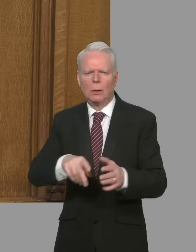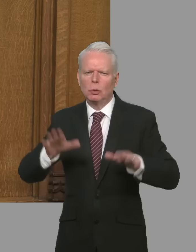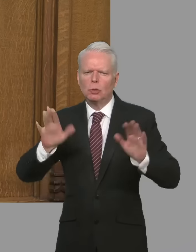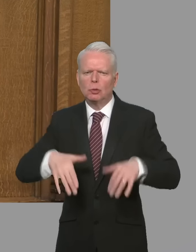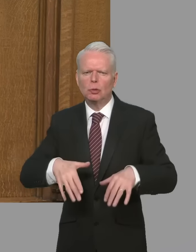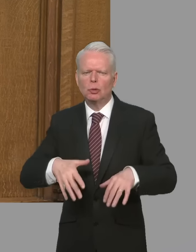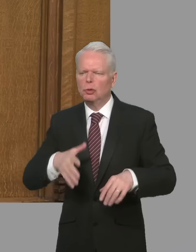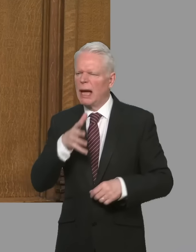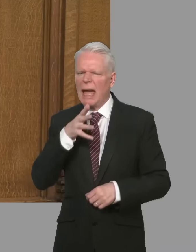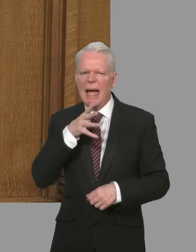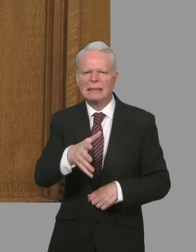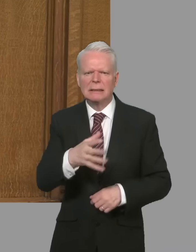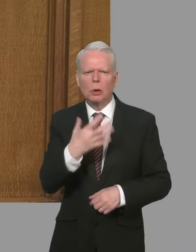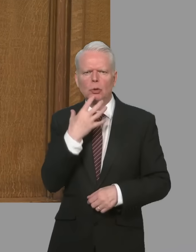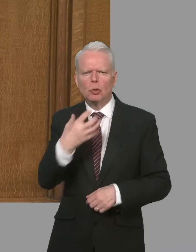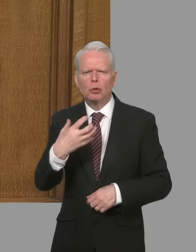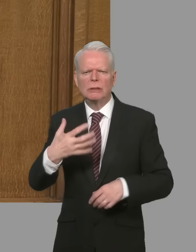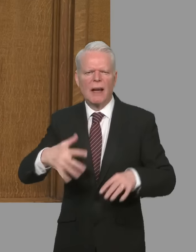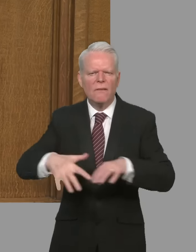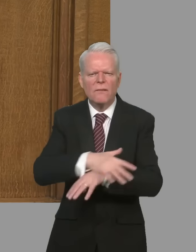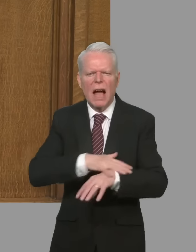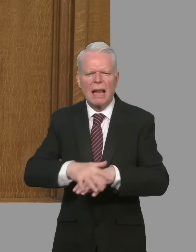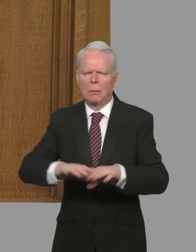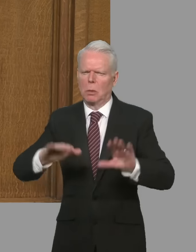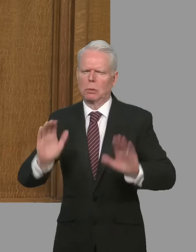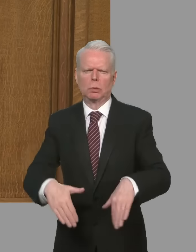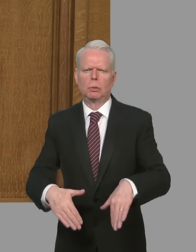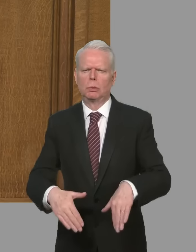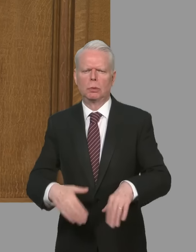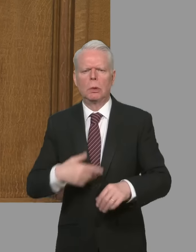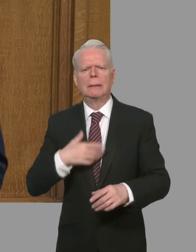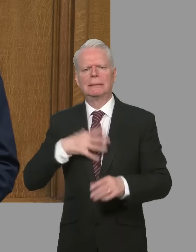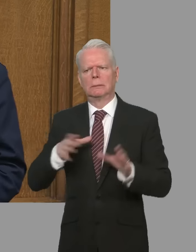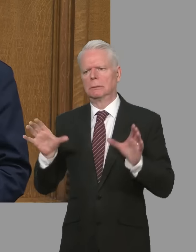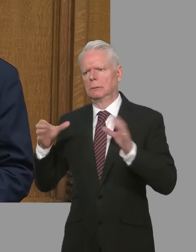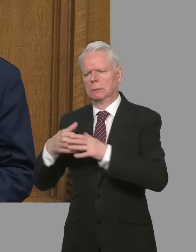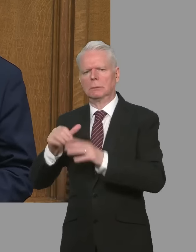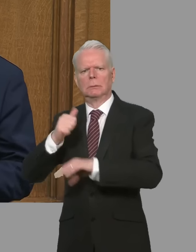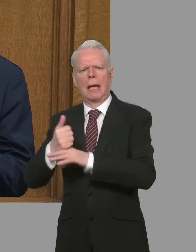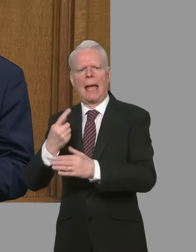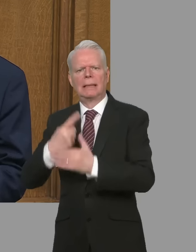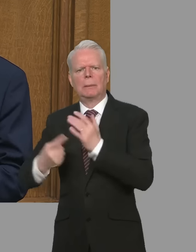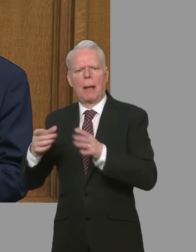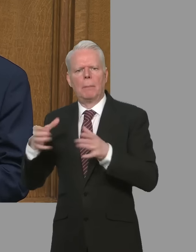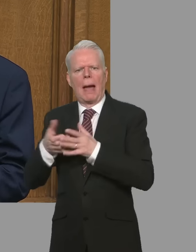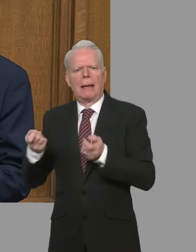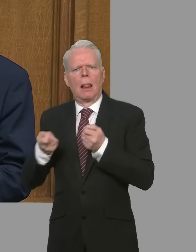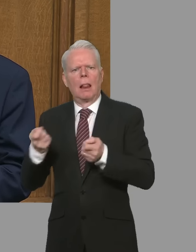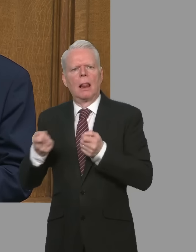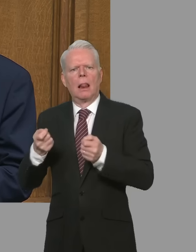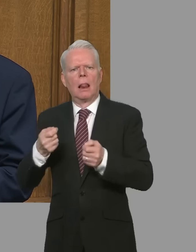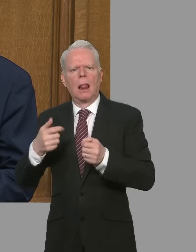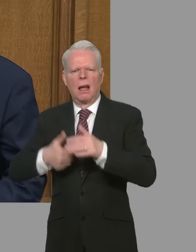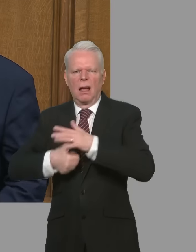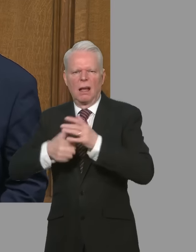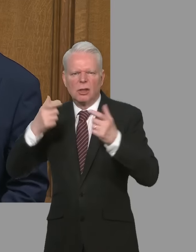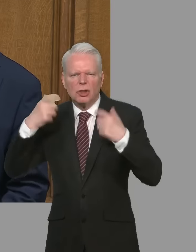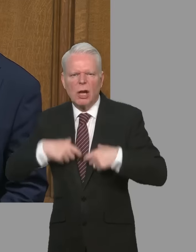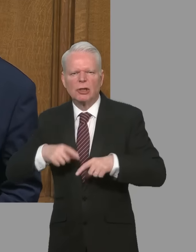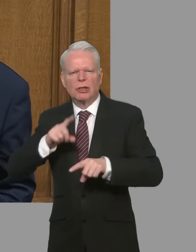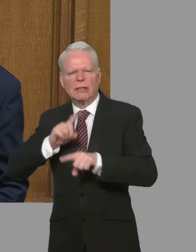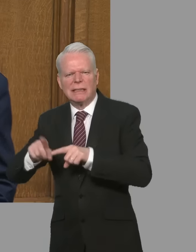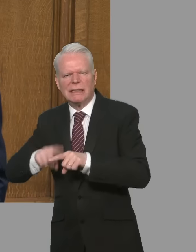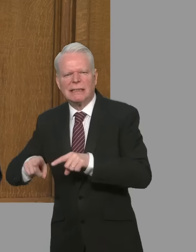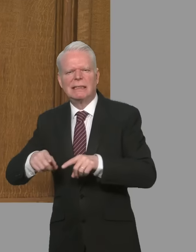Chief Prosecutor of the International Criminal Court, Karim Khan, King's Counsel. Yet reports suggest that elements within the